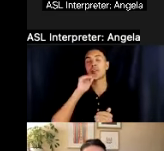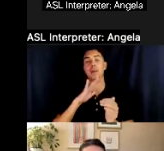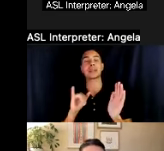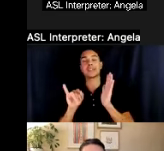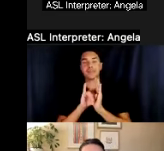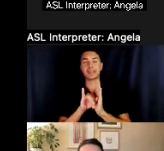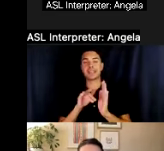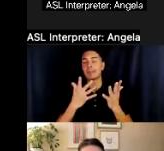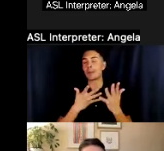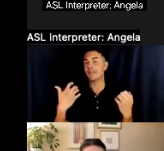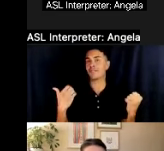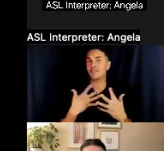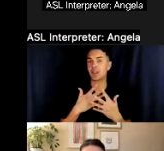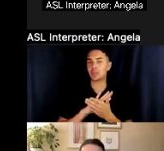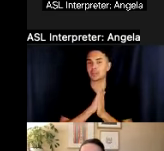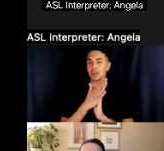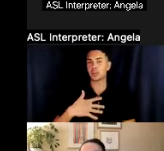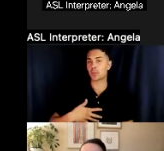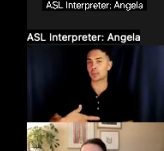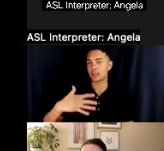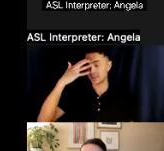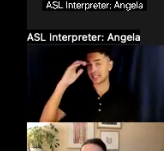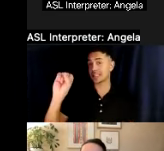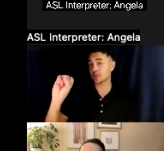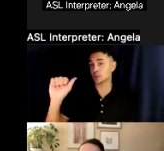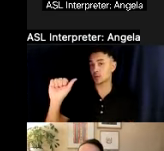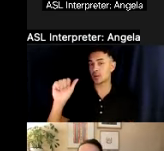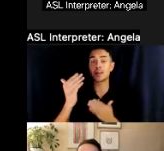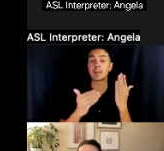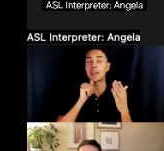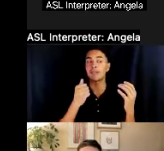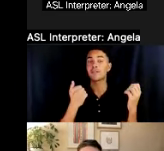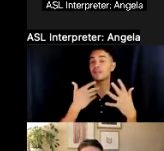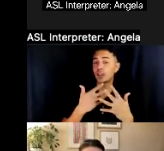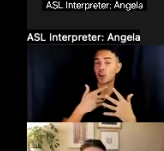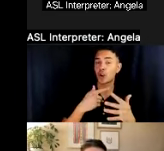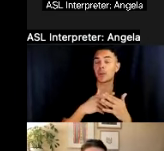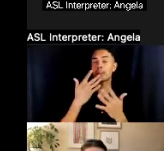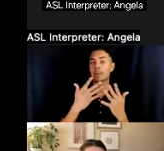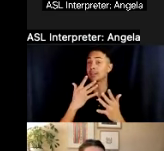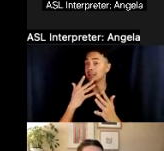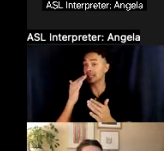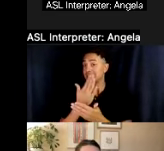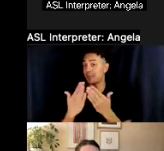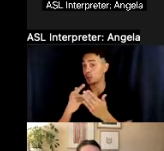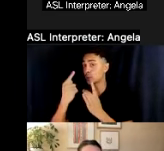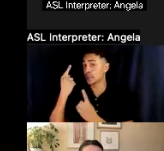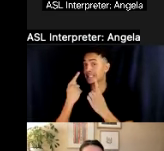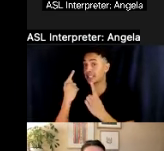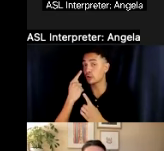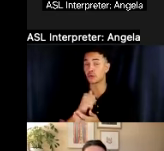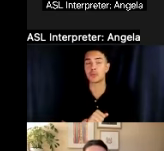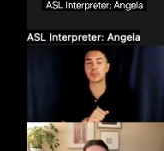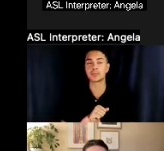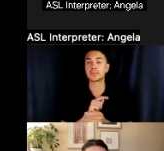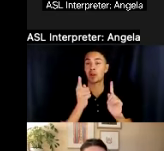becoming pregnant as a result of an assault. There may not be fear, but it definitely is a factor to consider. A baseline